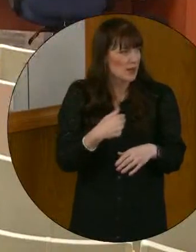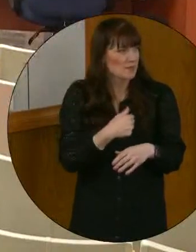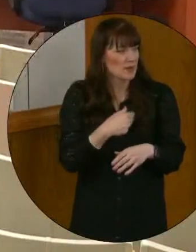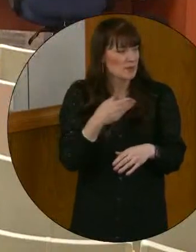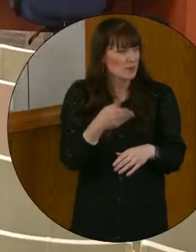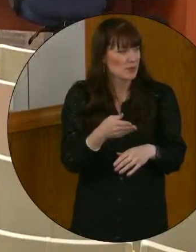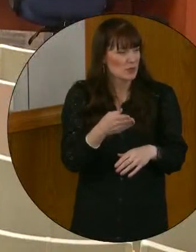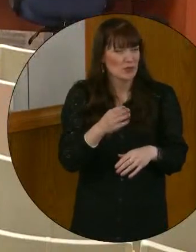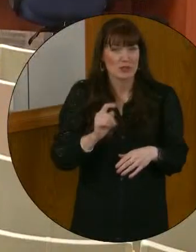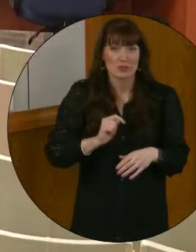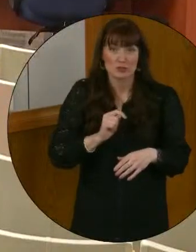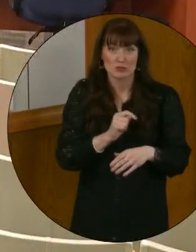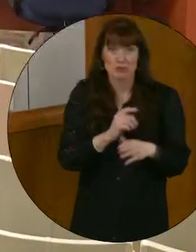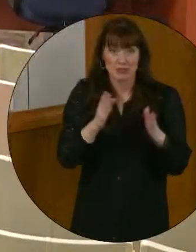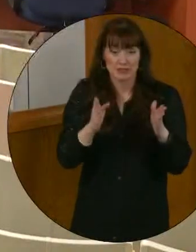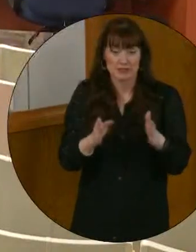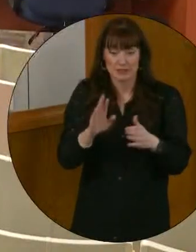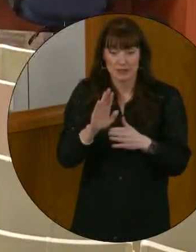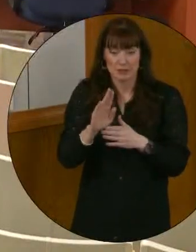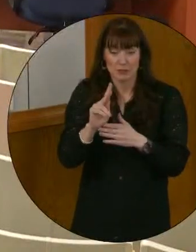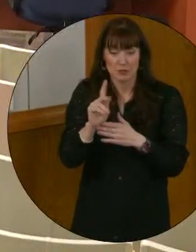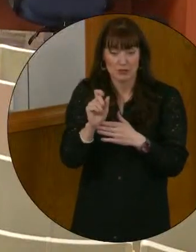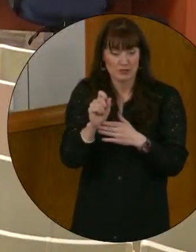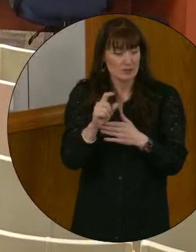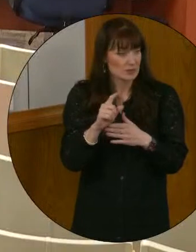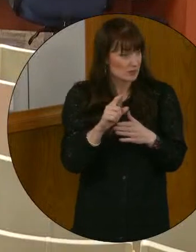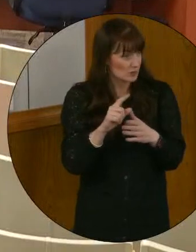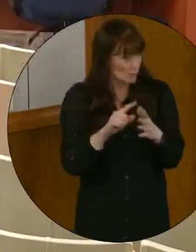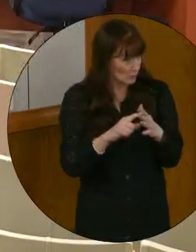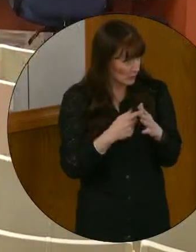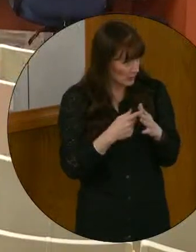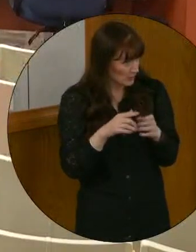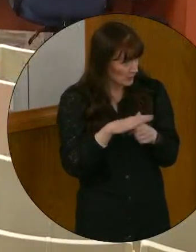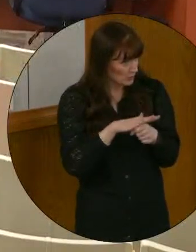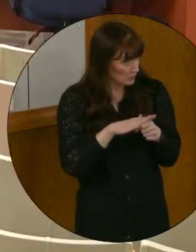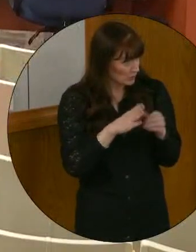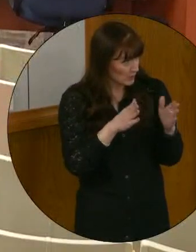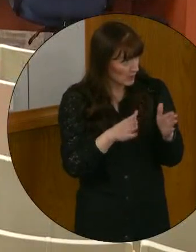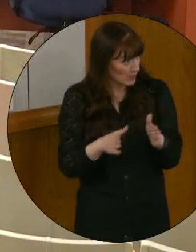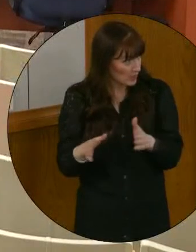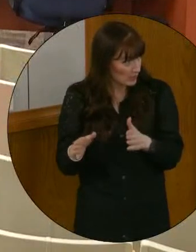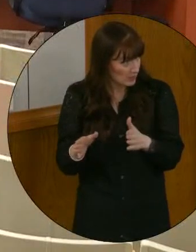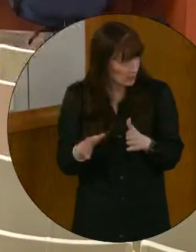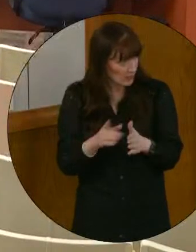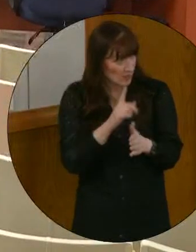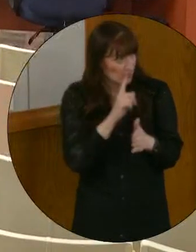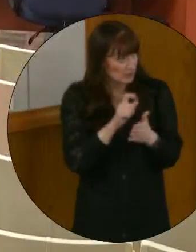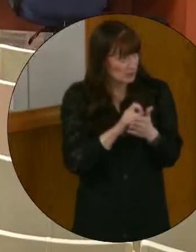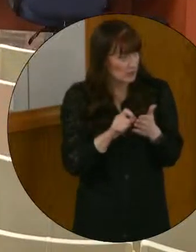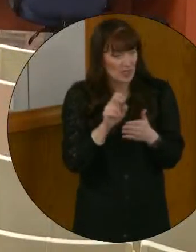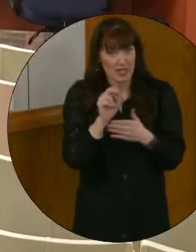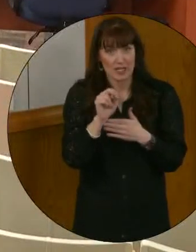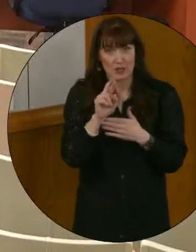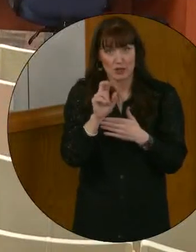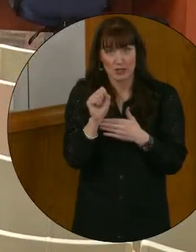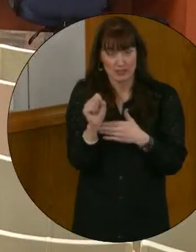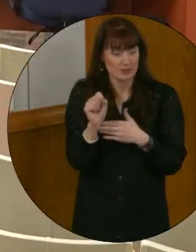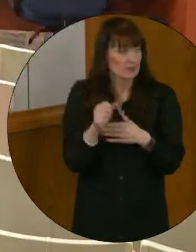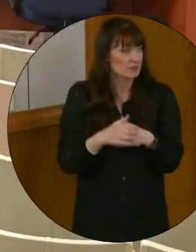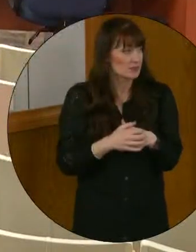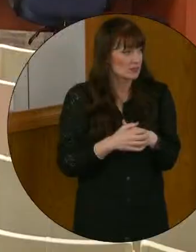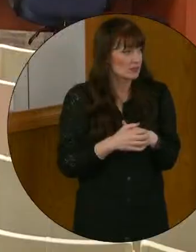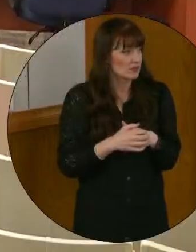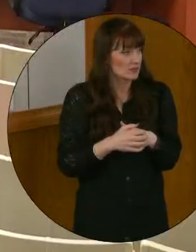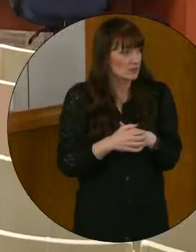Trustee Brooks? Do you know? Are you talking about the regional planning? Yeah. It's actually written in the NRS. Okay.